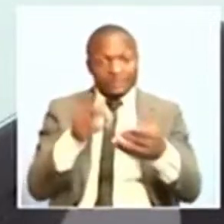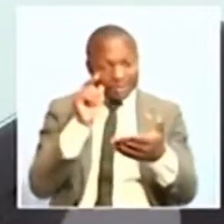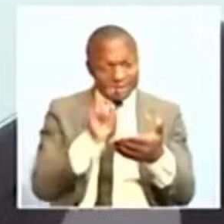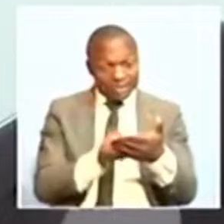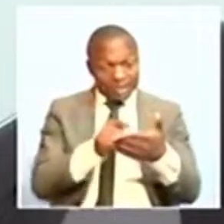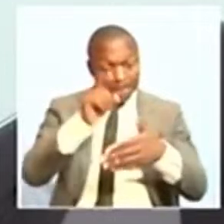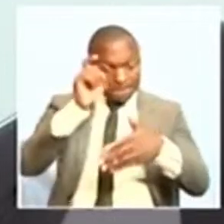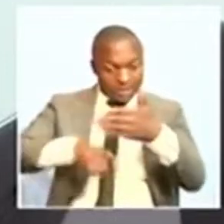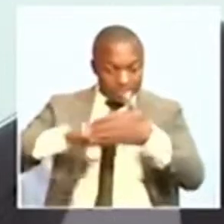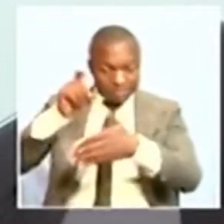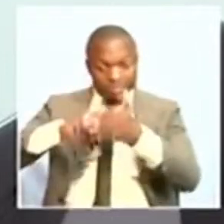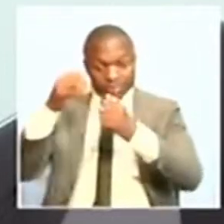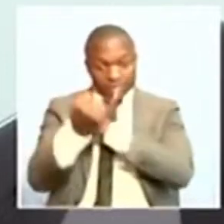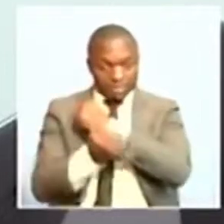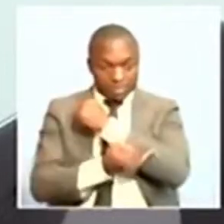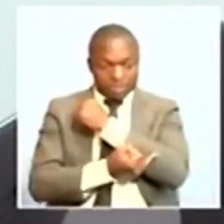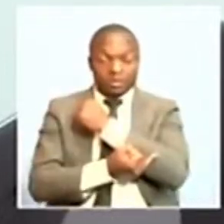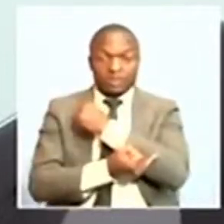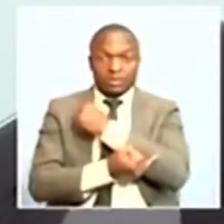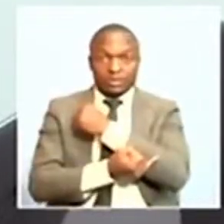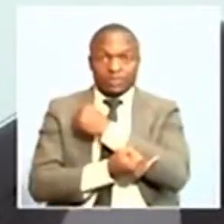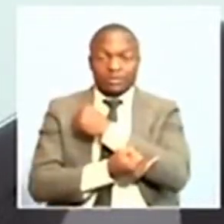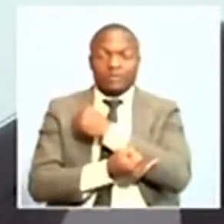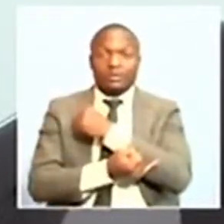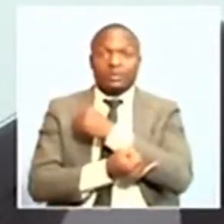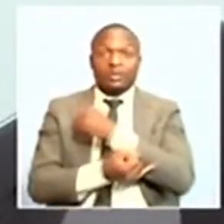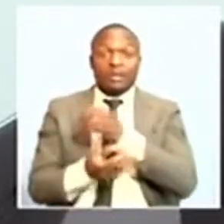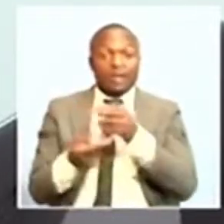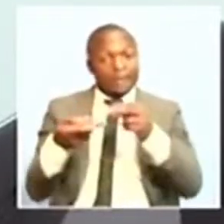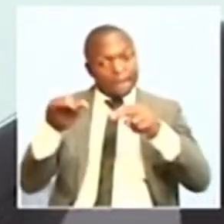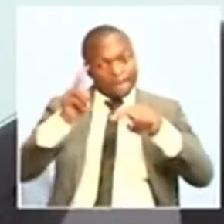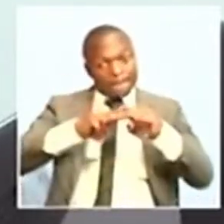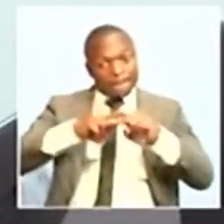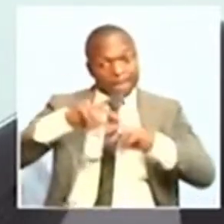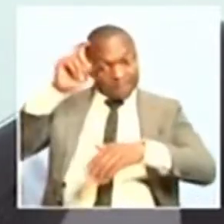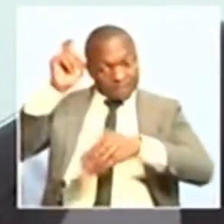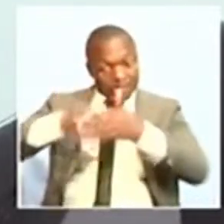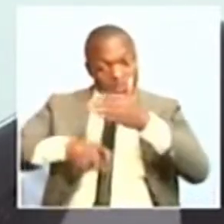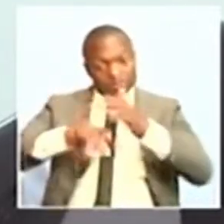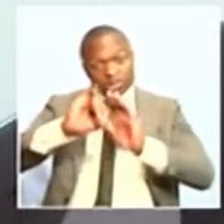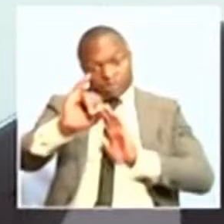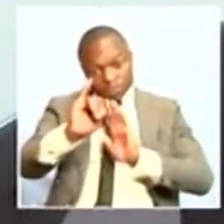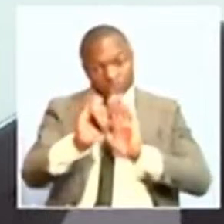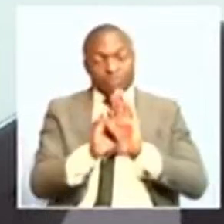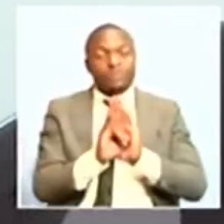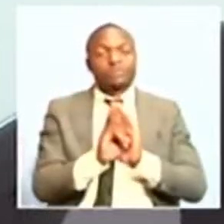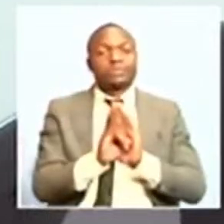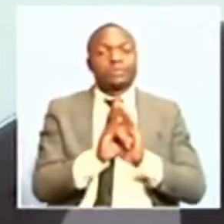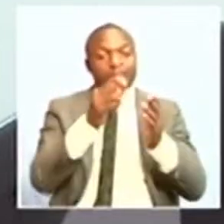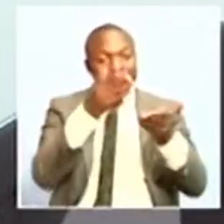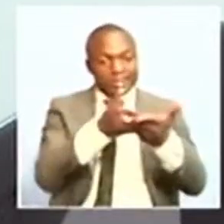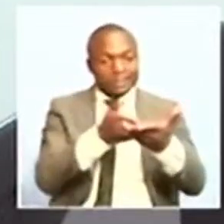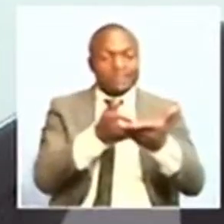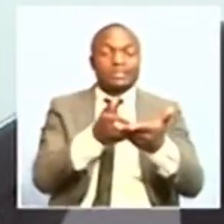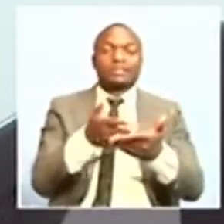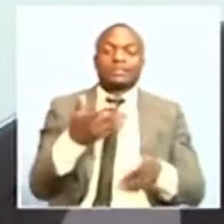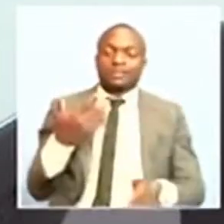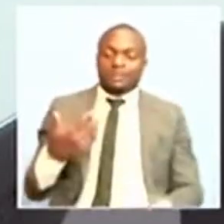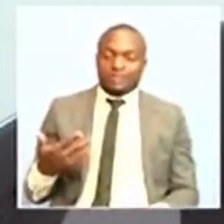surtax that is being introduced, Honorable Chair, is further increasing the cost of importing these